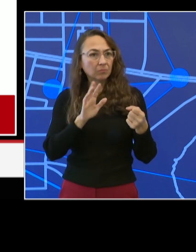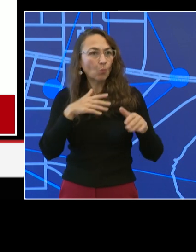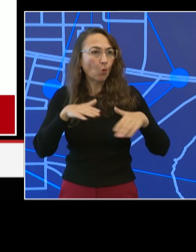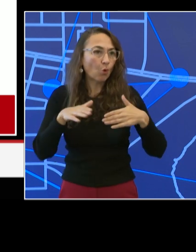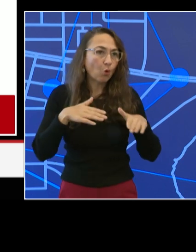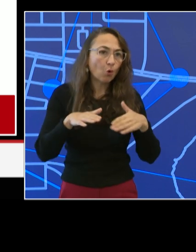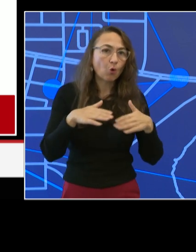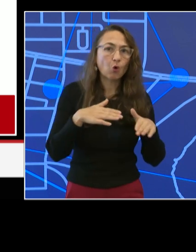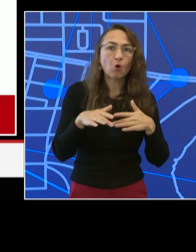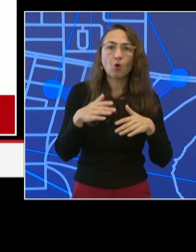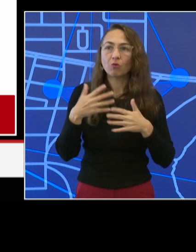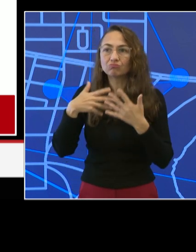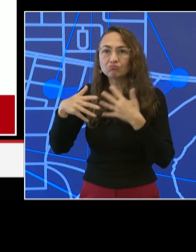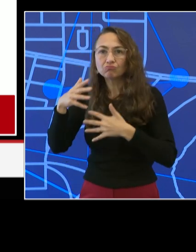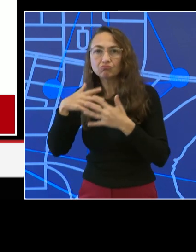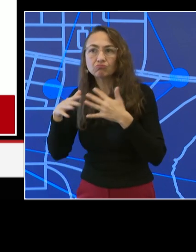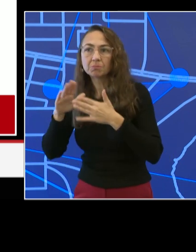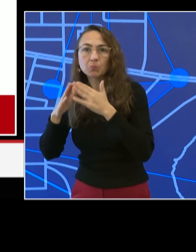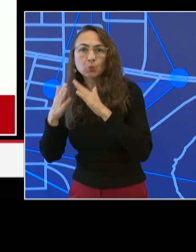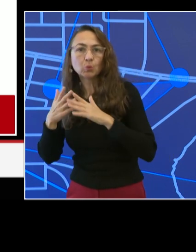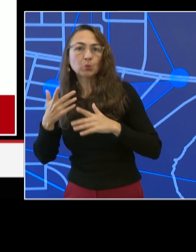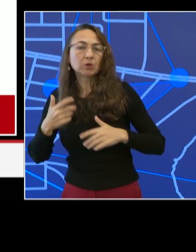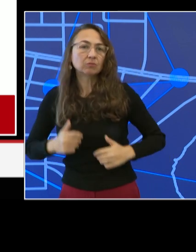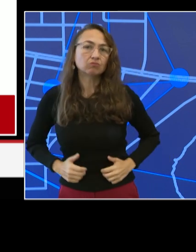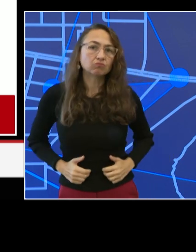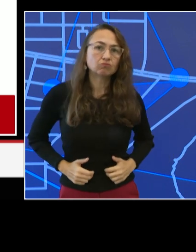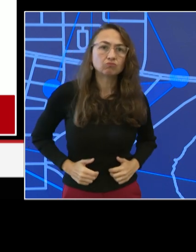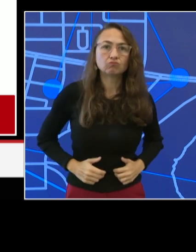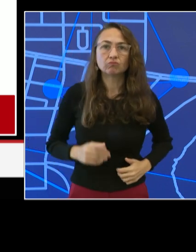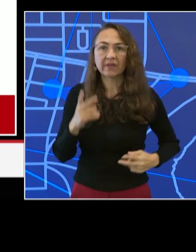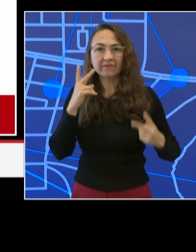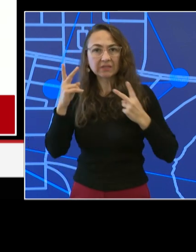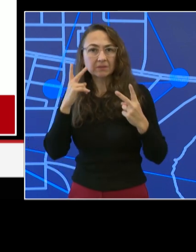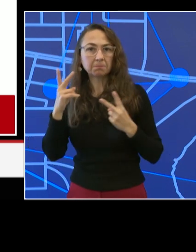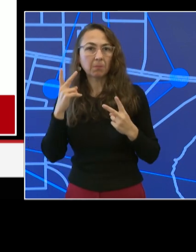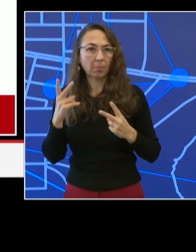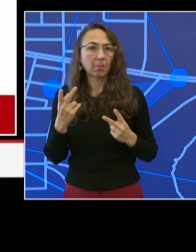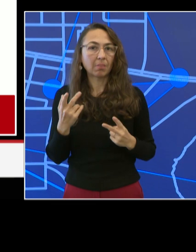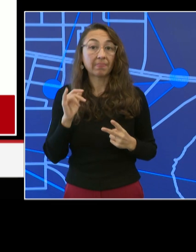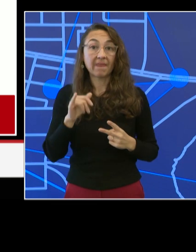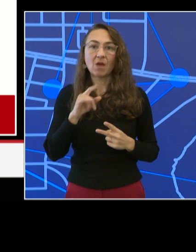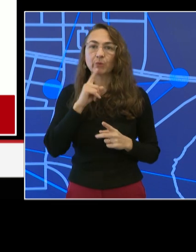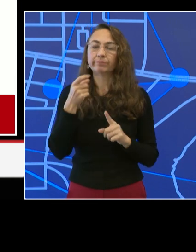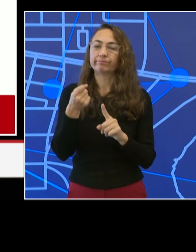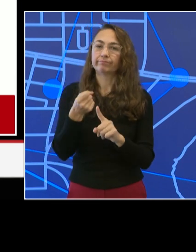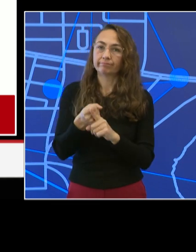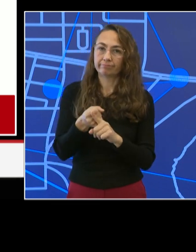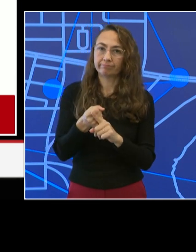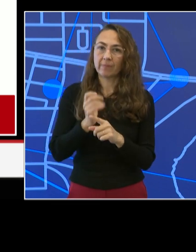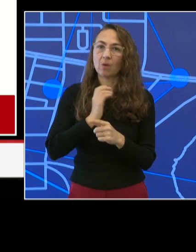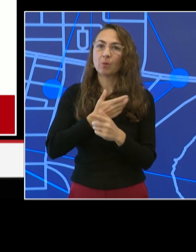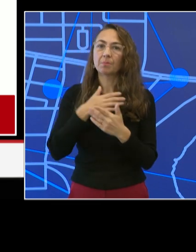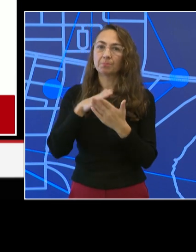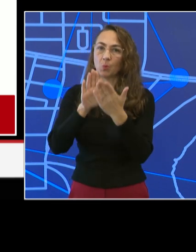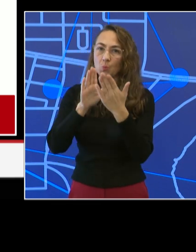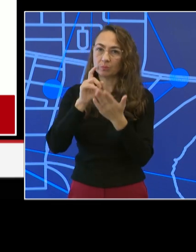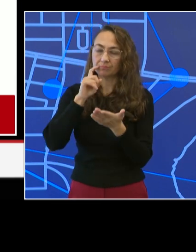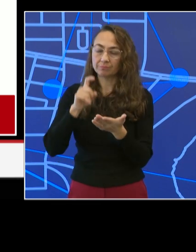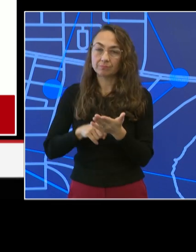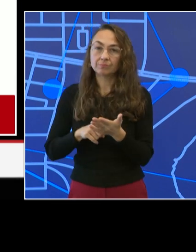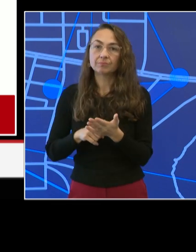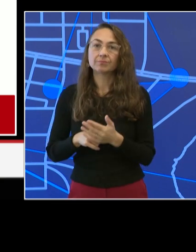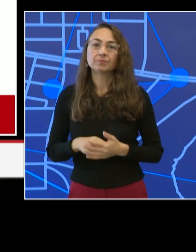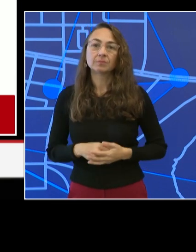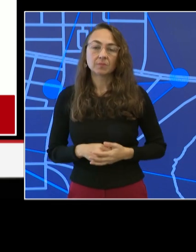communities year-round working hard to drive down the gun violence in our city. The success of Operation Thrive this year is also